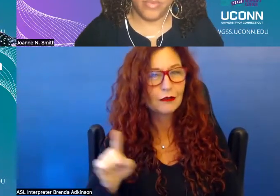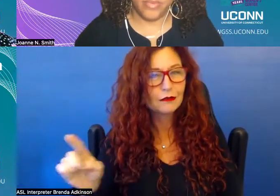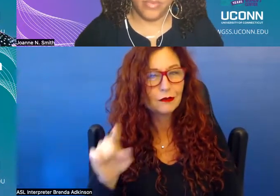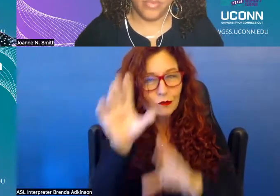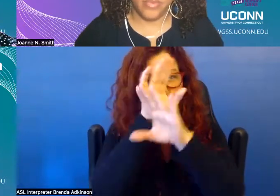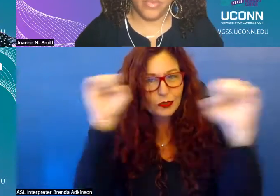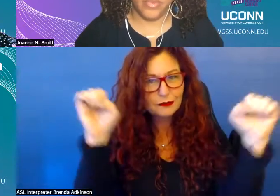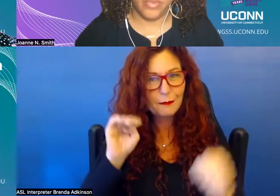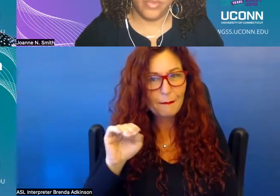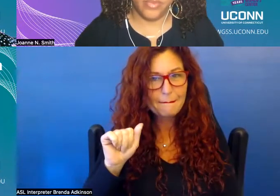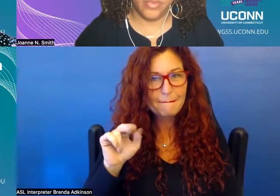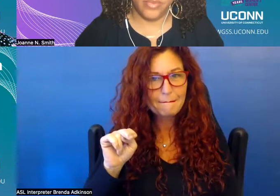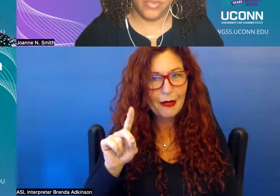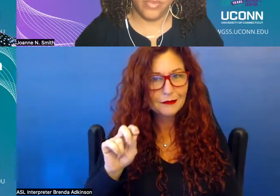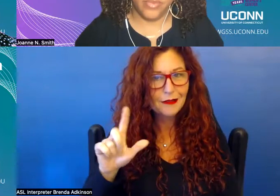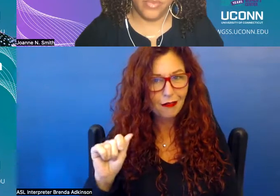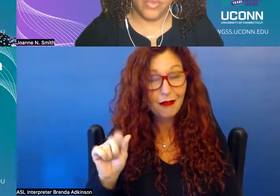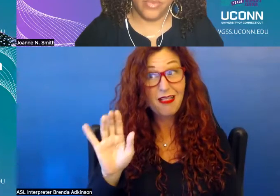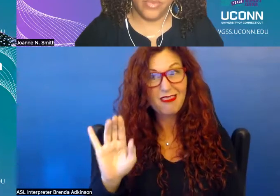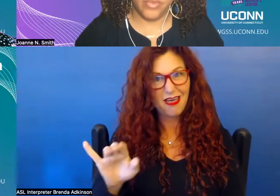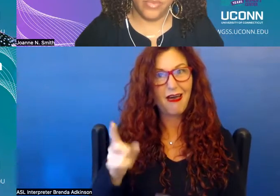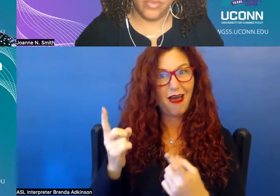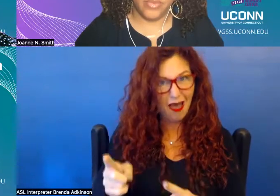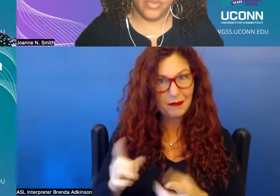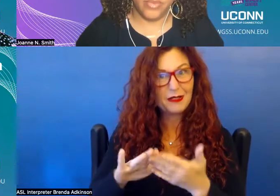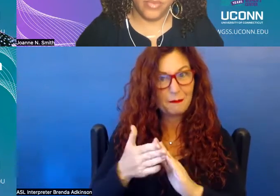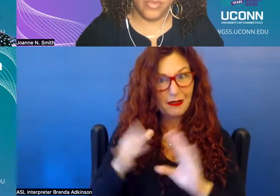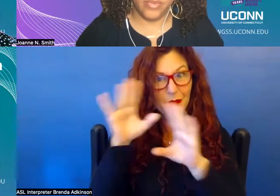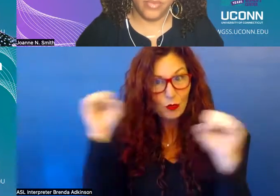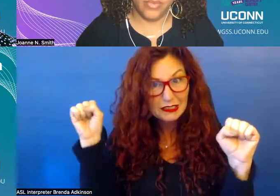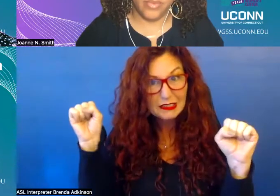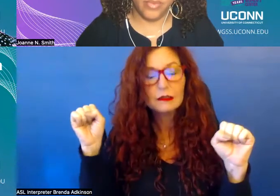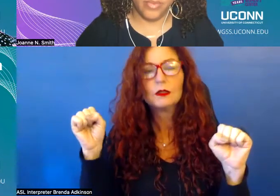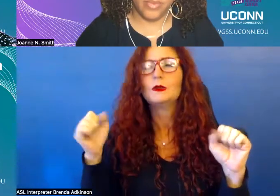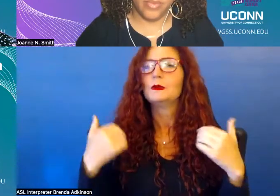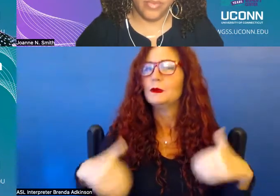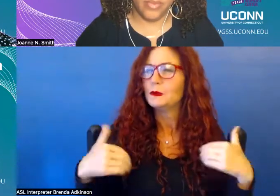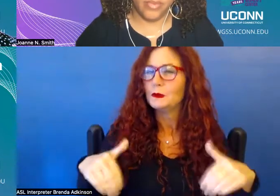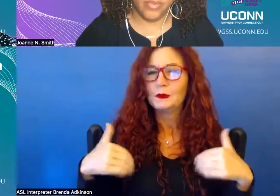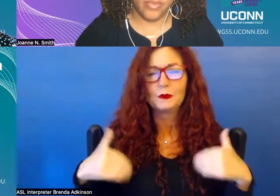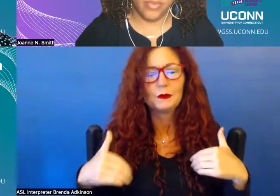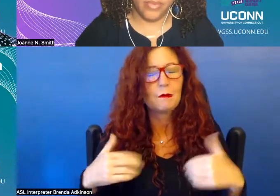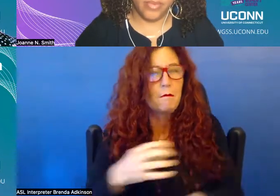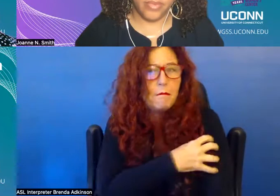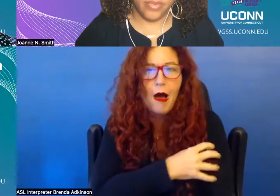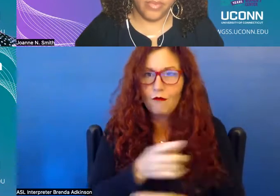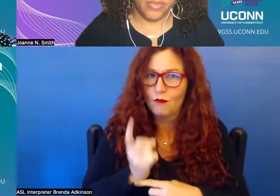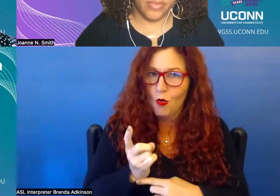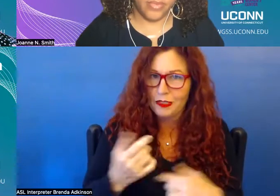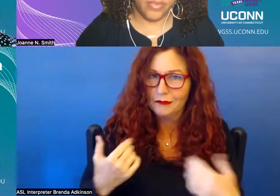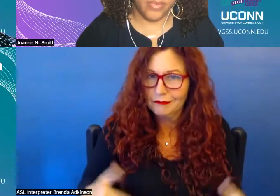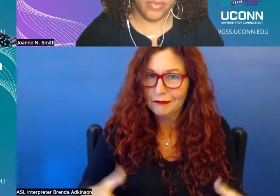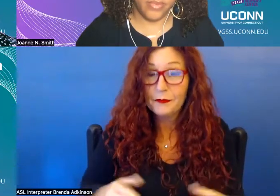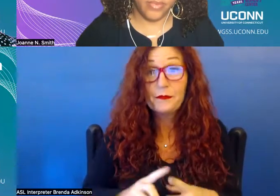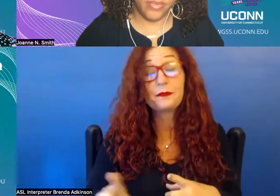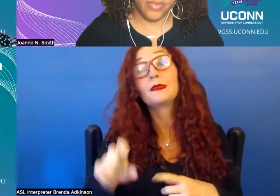then. I don't want to romanticize, but I'm just saying just for that moment in time. And in the midst of that, Black women, South African